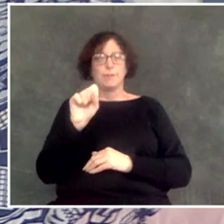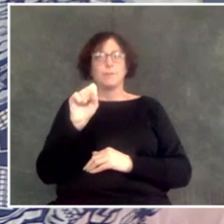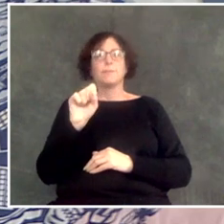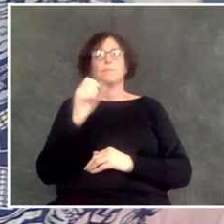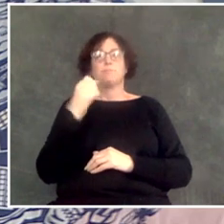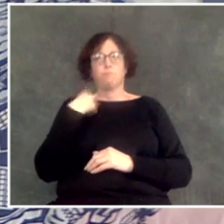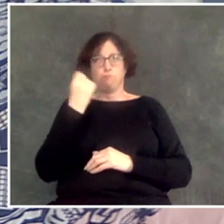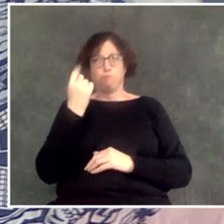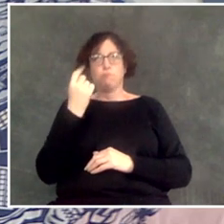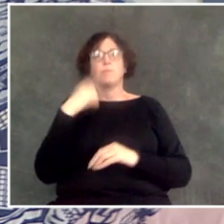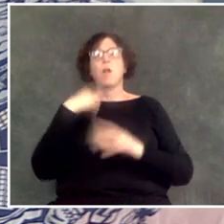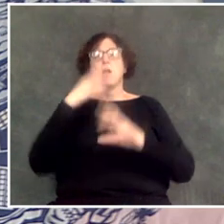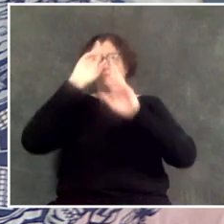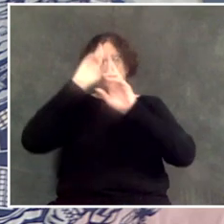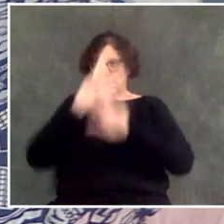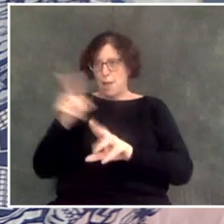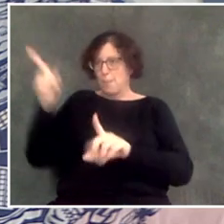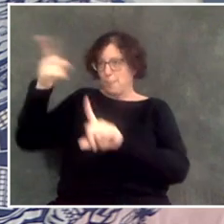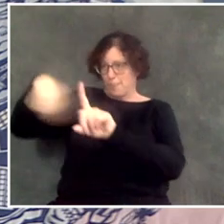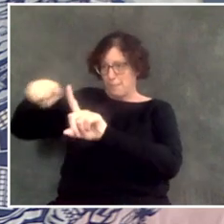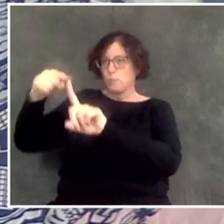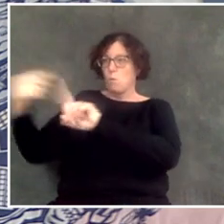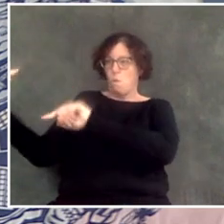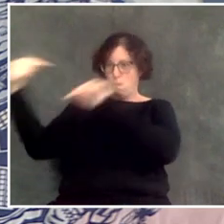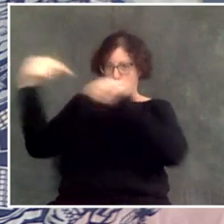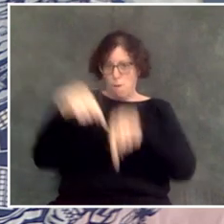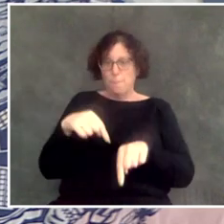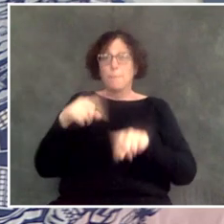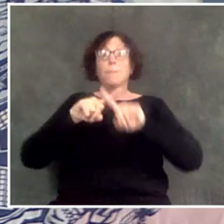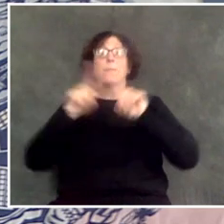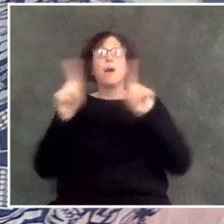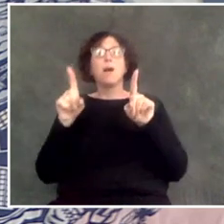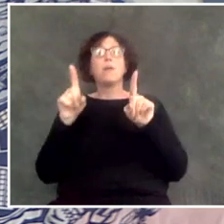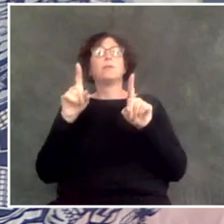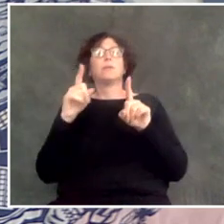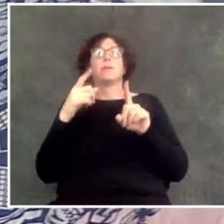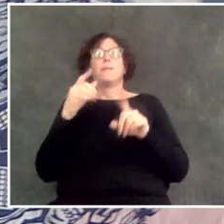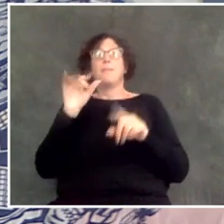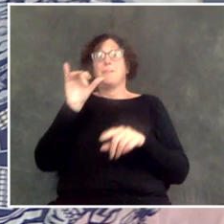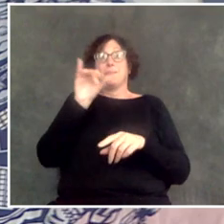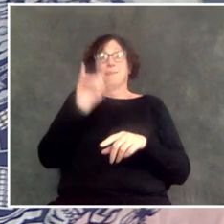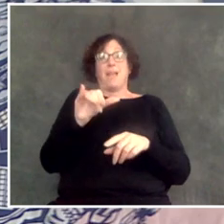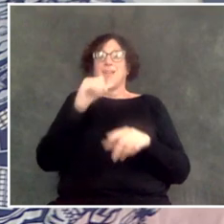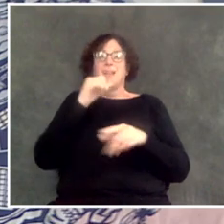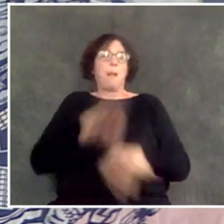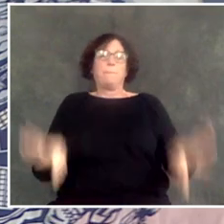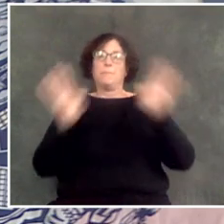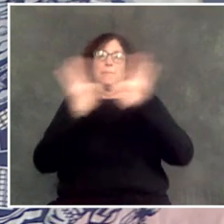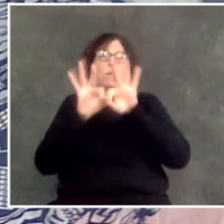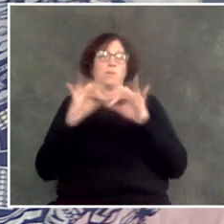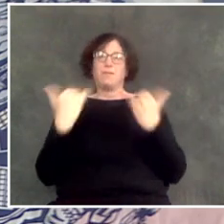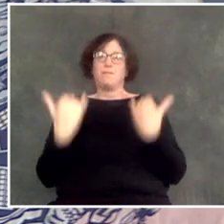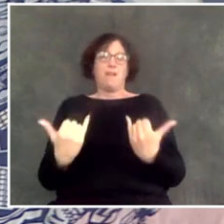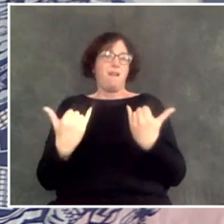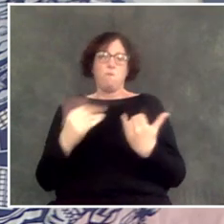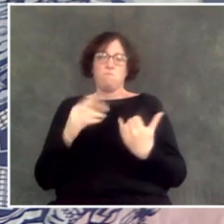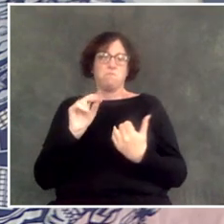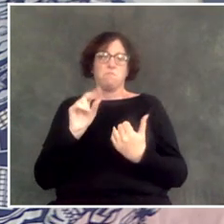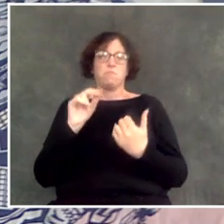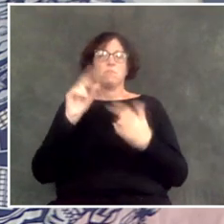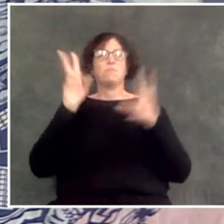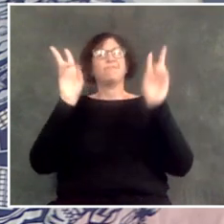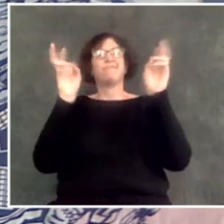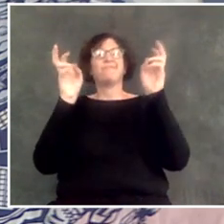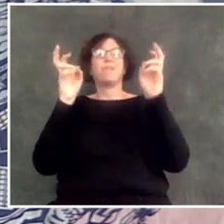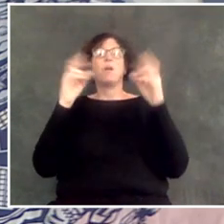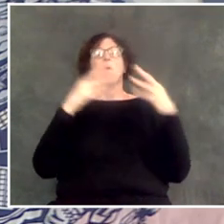question, and this is not peacetime anymore. It really isn't. It just isn't. People are dying, and they need to be saved. And one thing I've learned about people